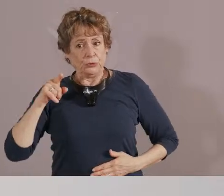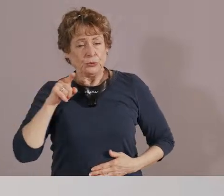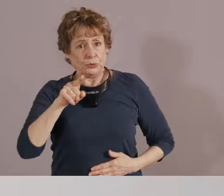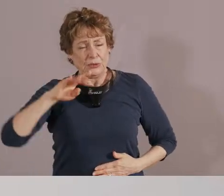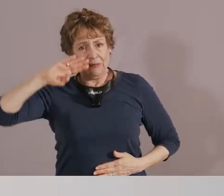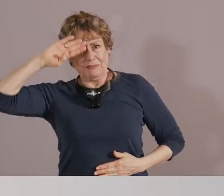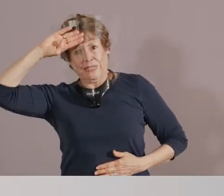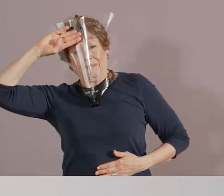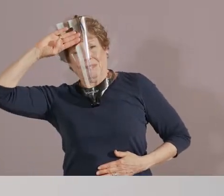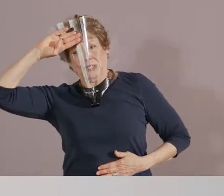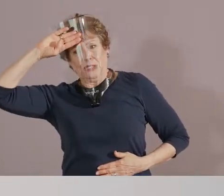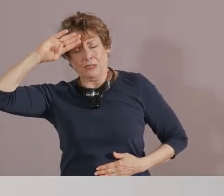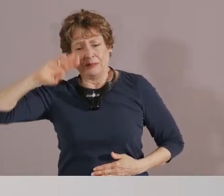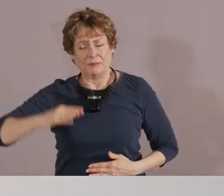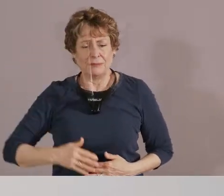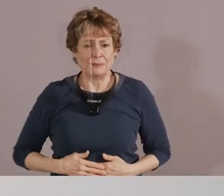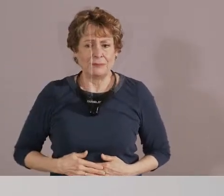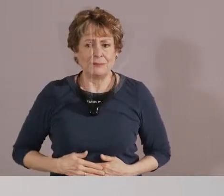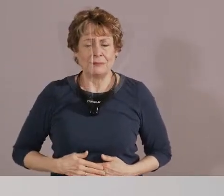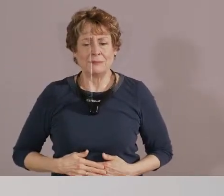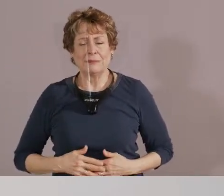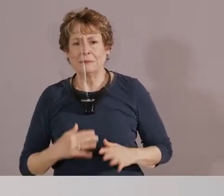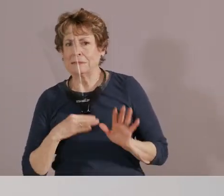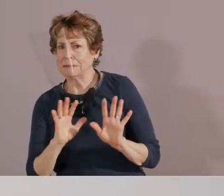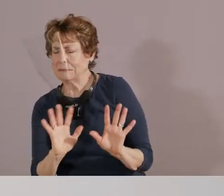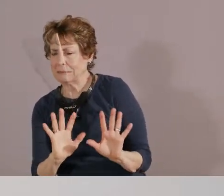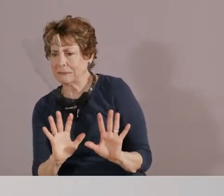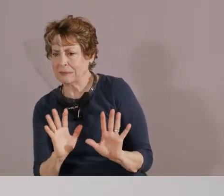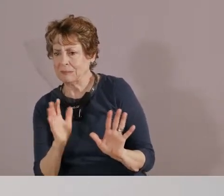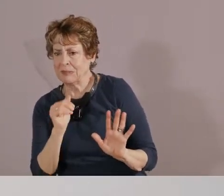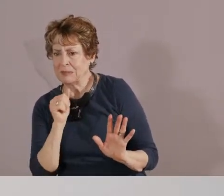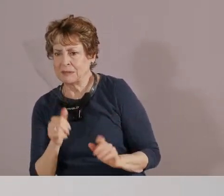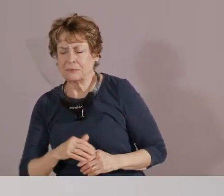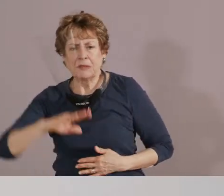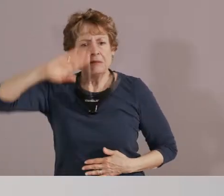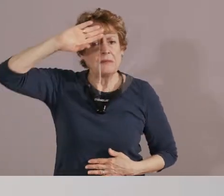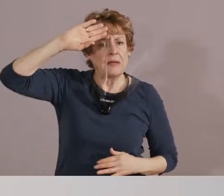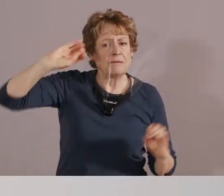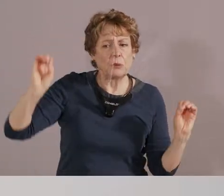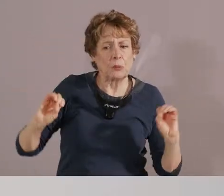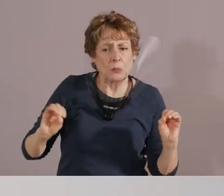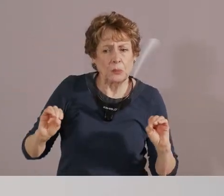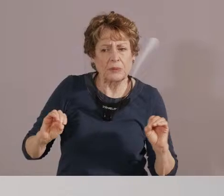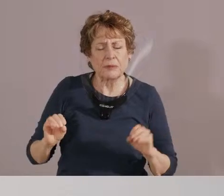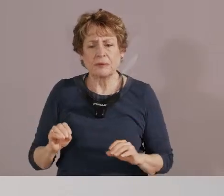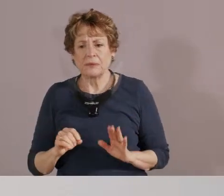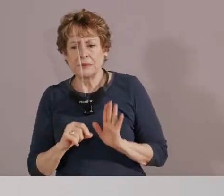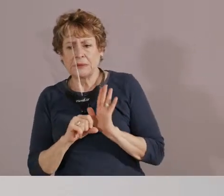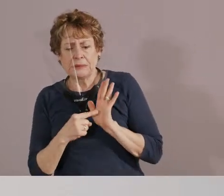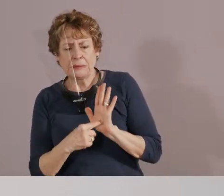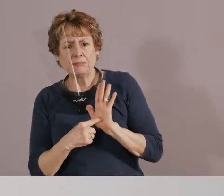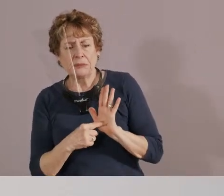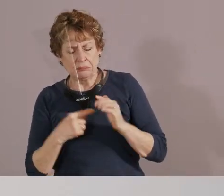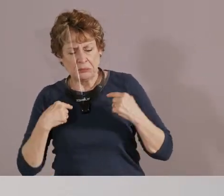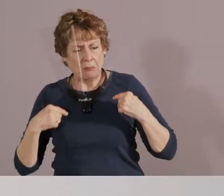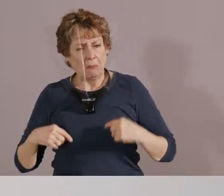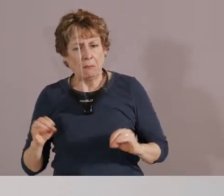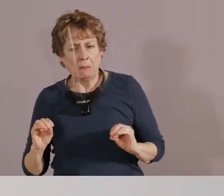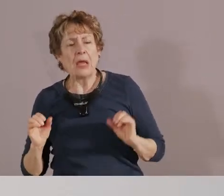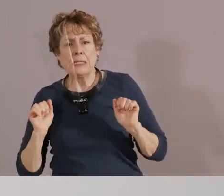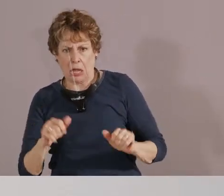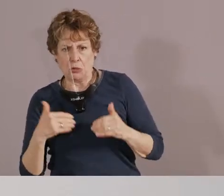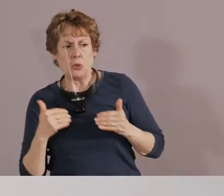to get vaccinated. We would recommend, and people have been doing a great job of this, but wearing your mask when you are there. That is